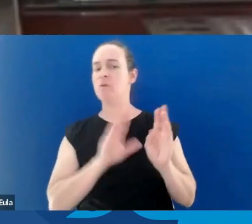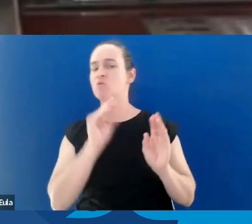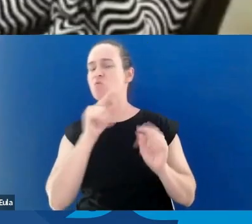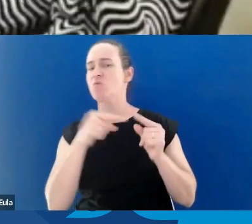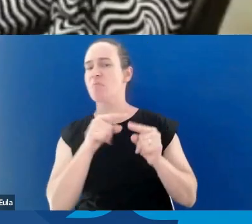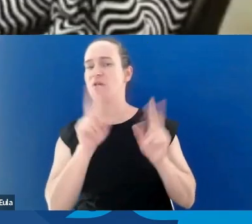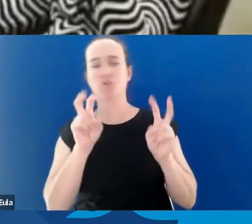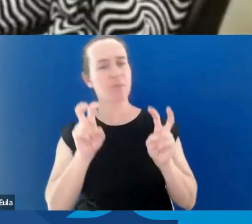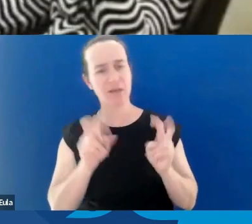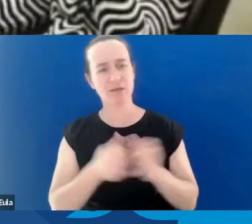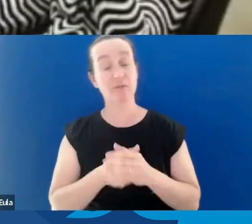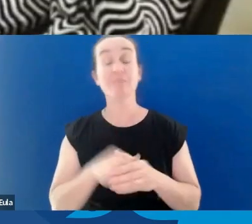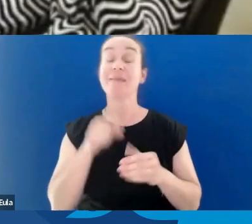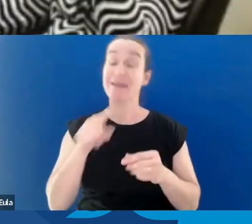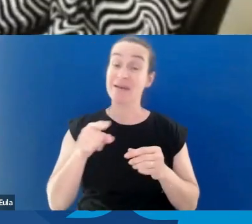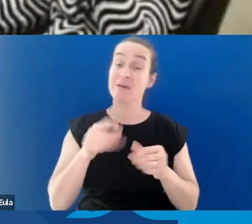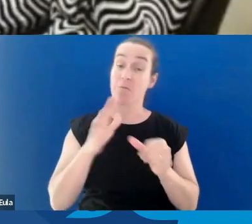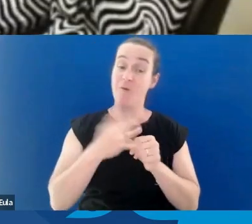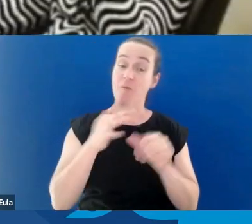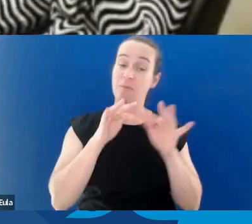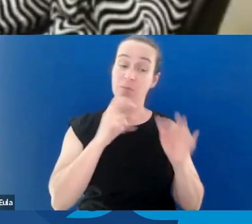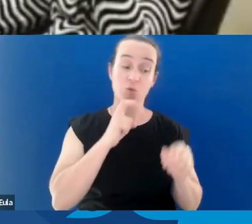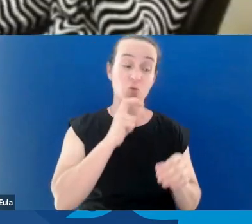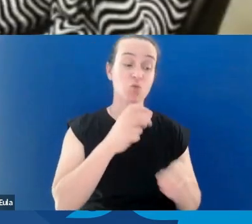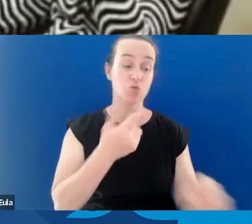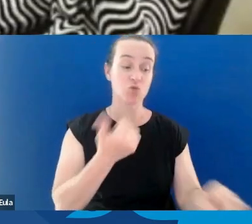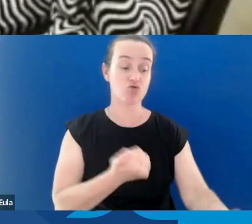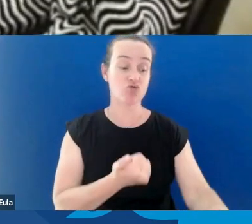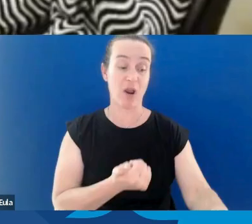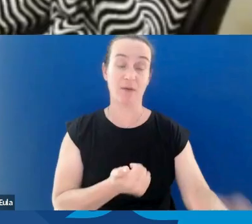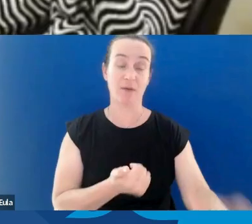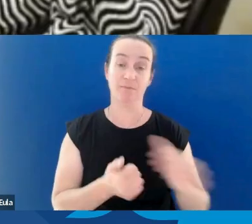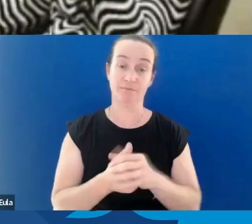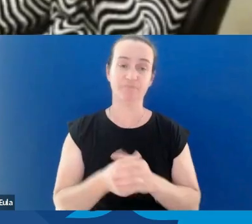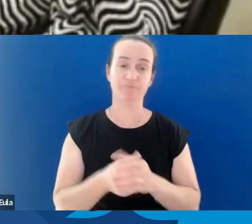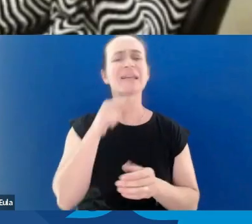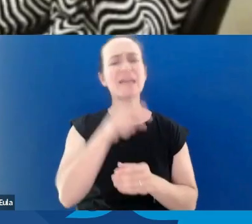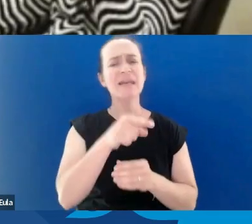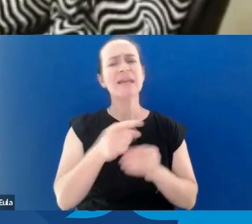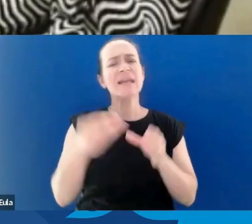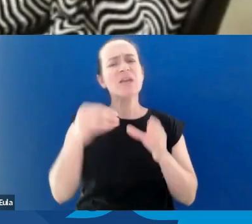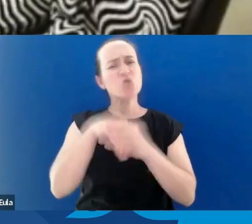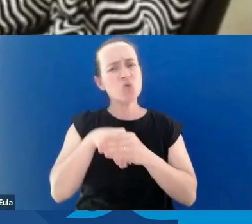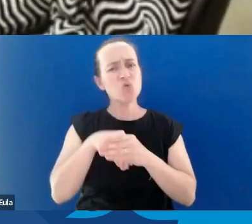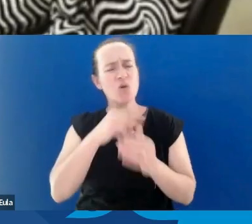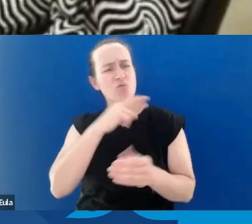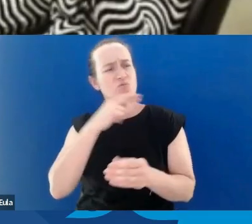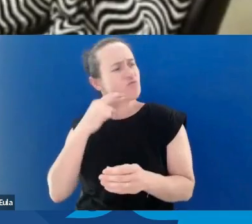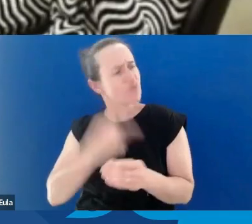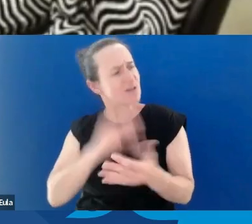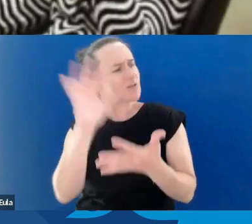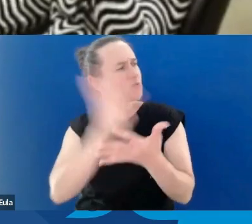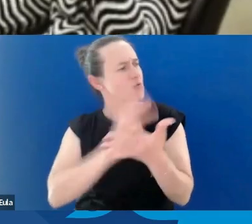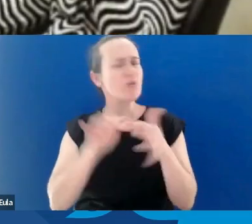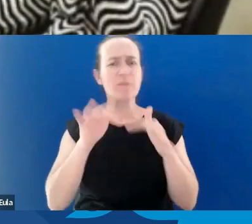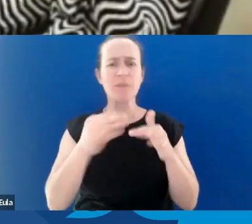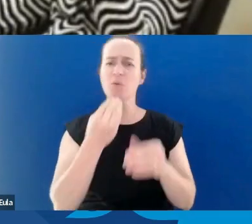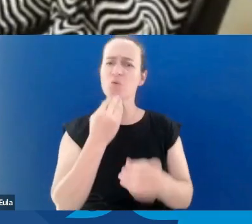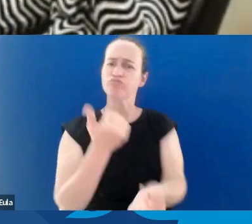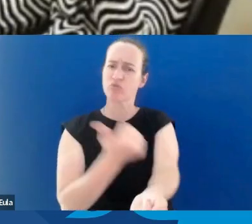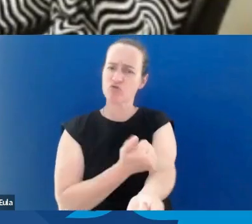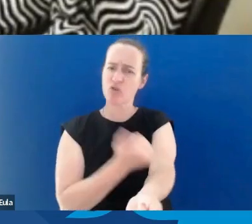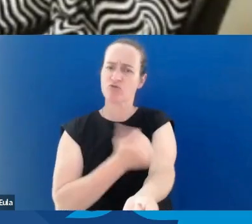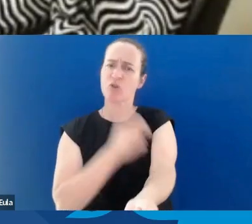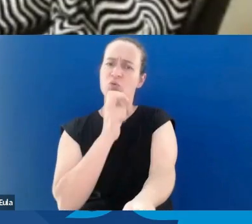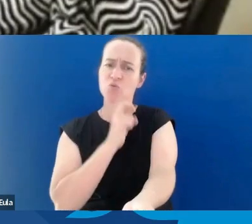for people who use drugs. Say It Anyway often features real stories of people who lived experiences and people who